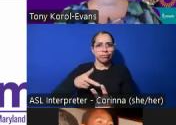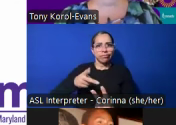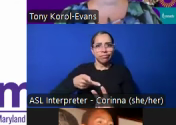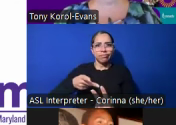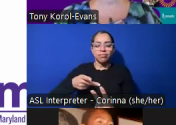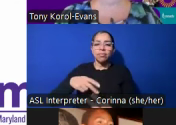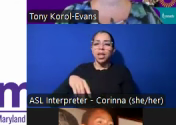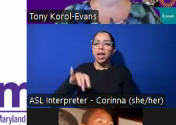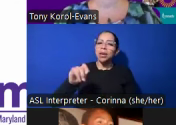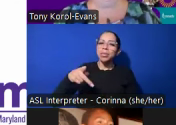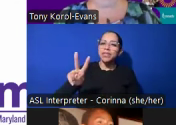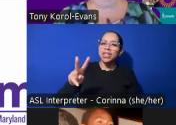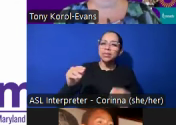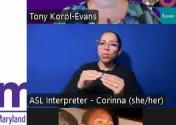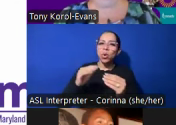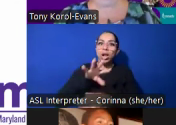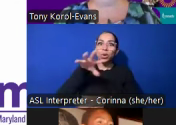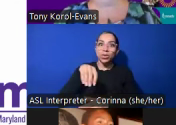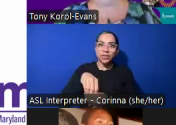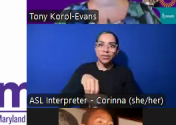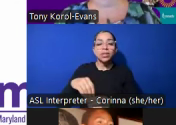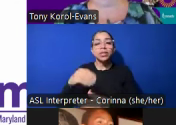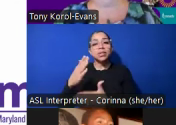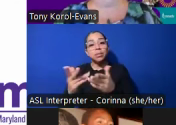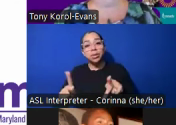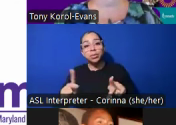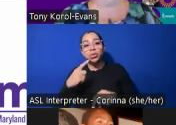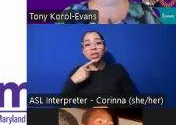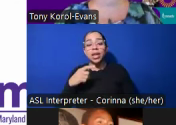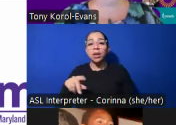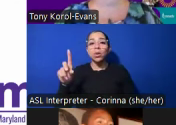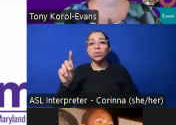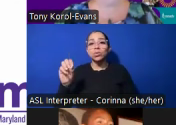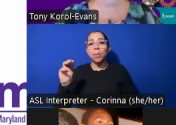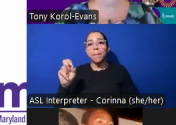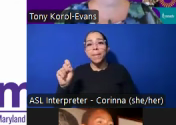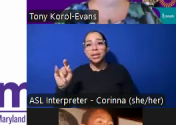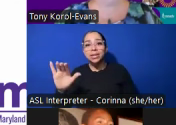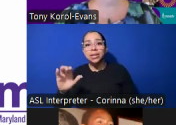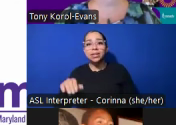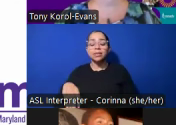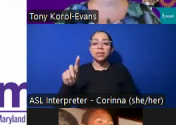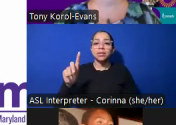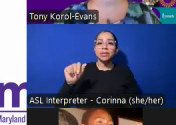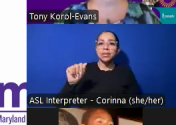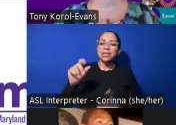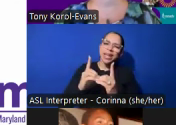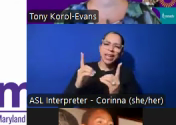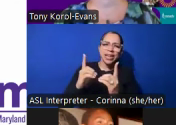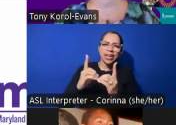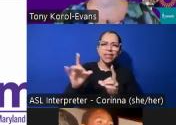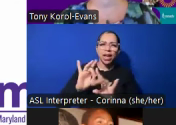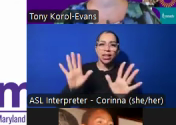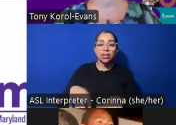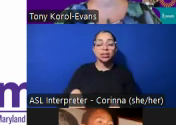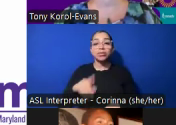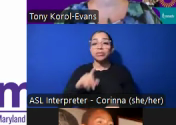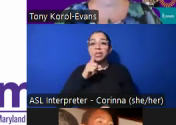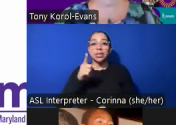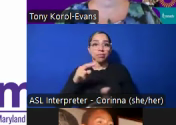Some people will say domestic and dating violence. All of those we use to mean anybody who is in a